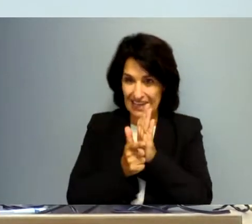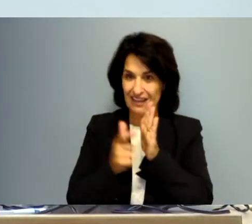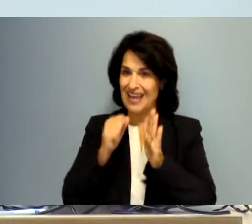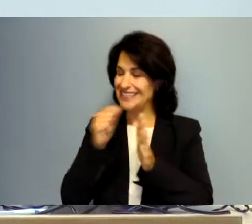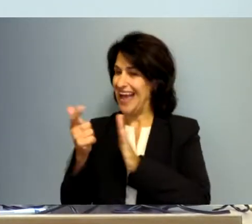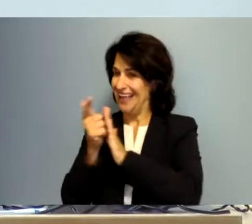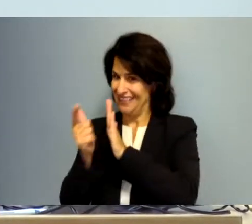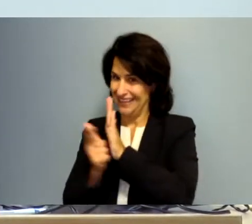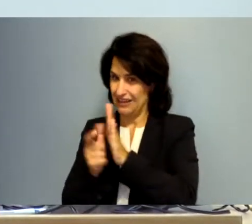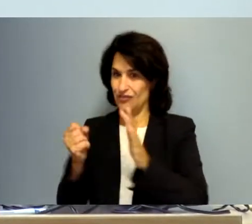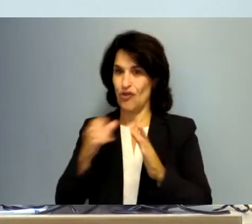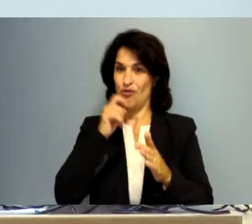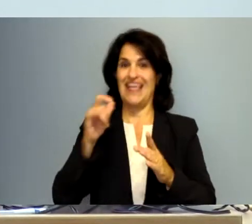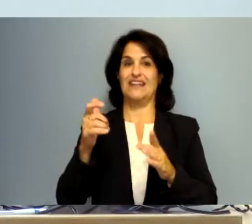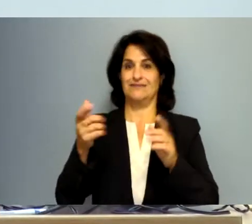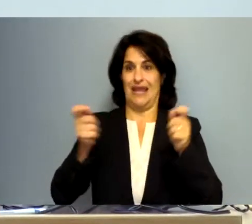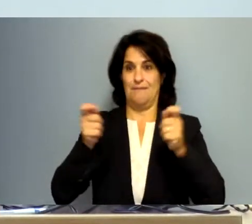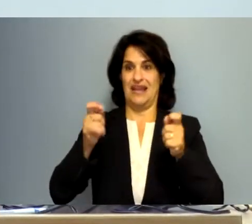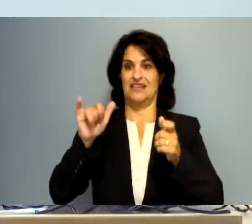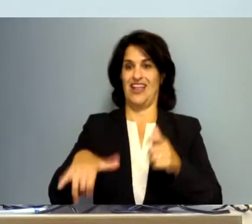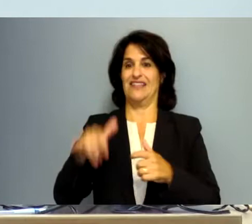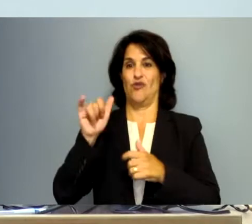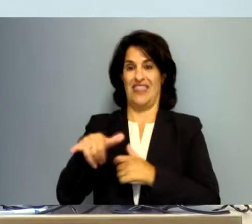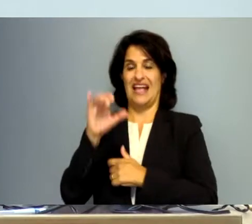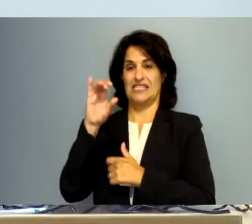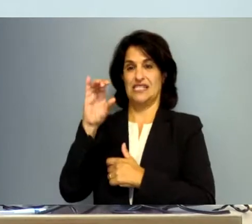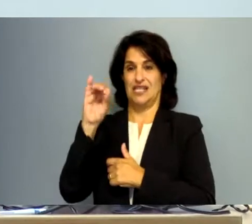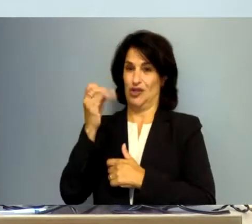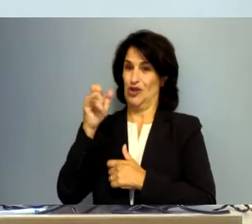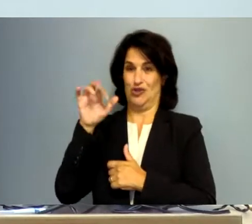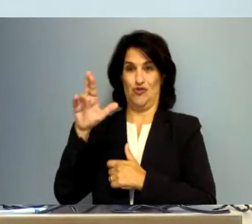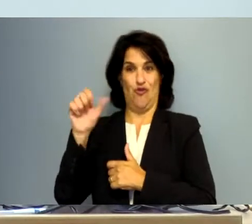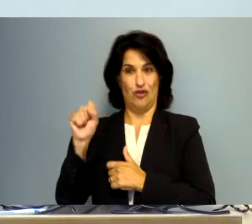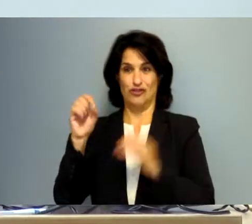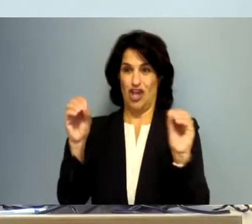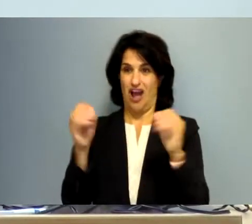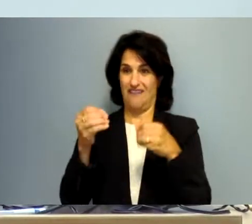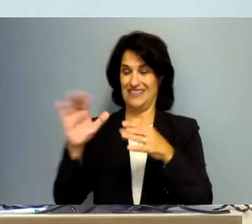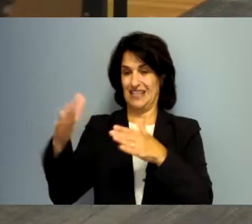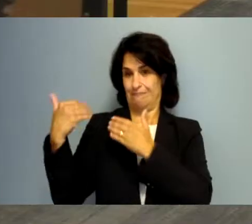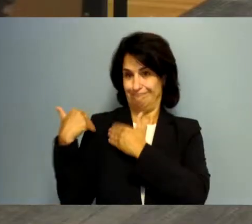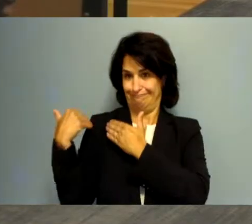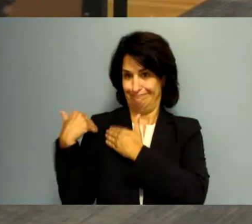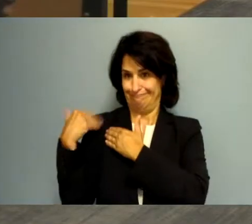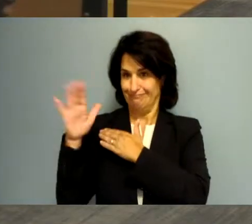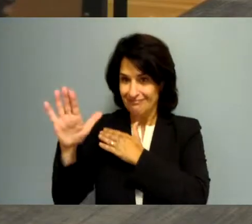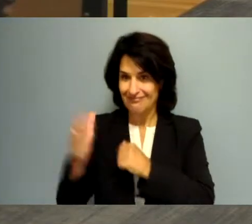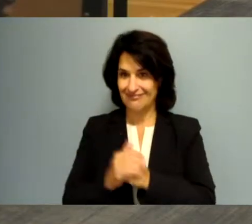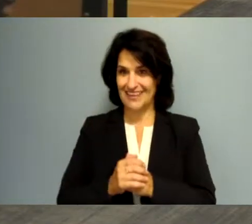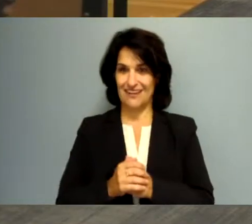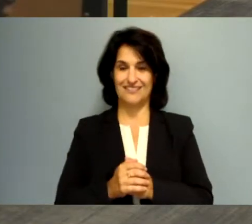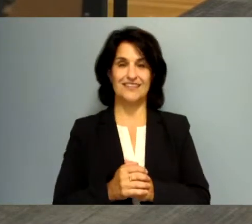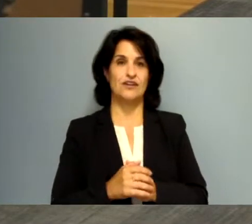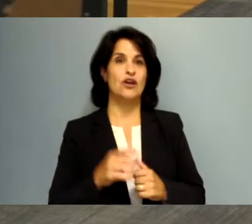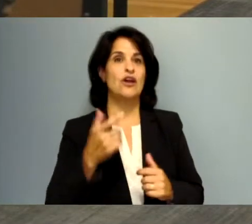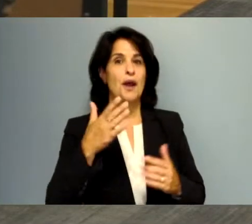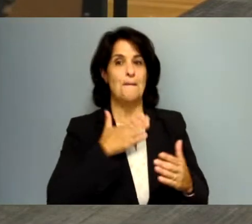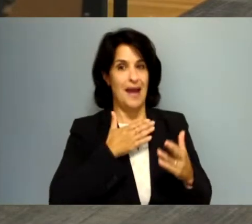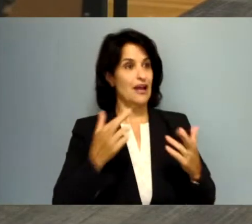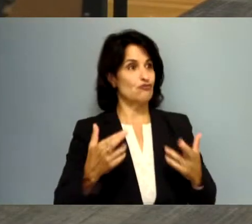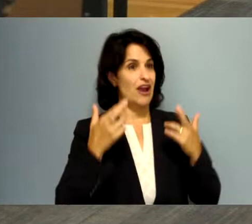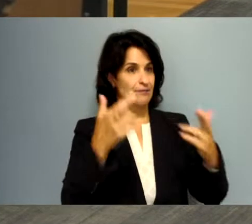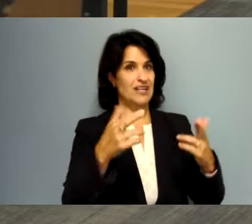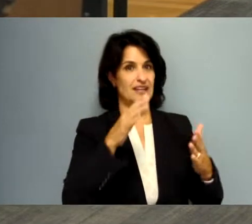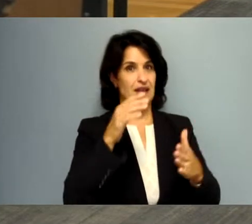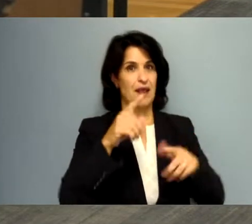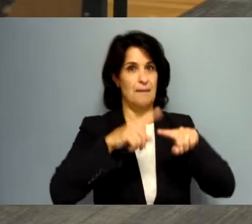And so that's what the controller's office job is to do. So let me make a recommendation. Based on that $800,000